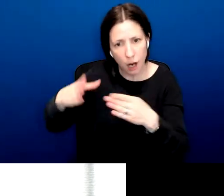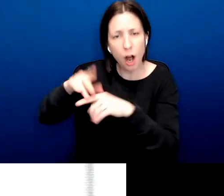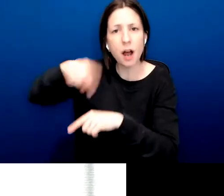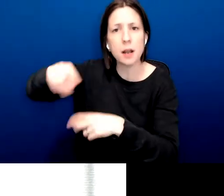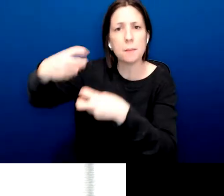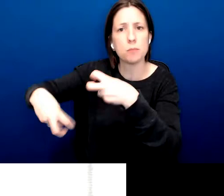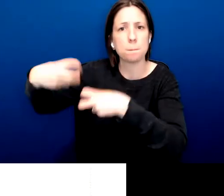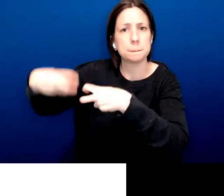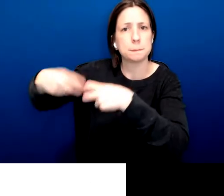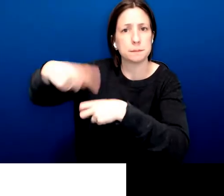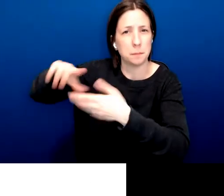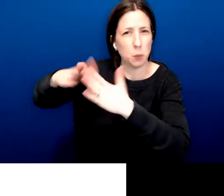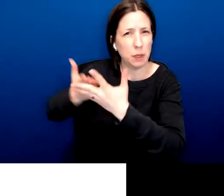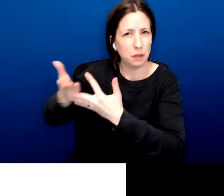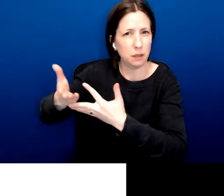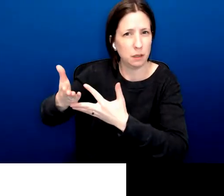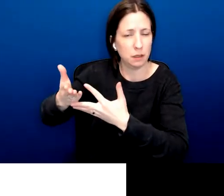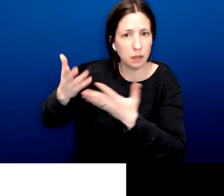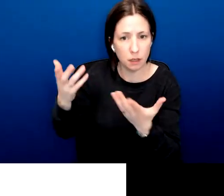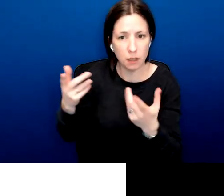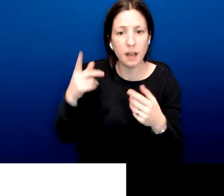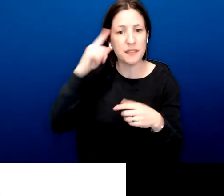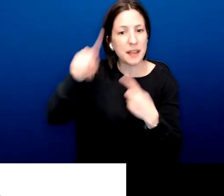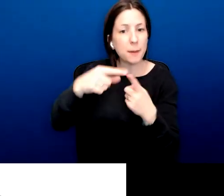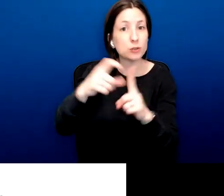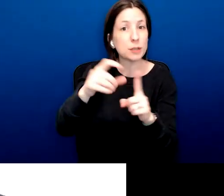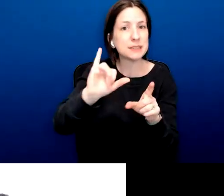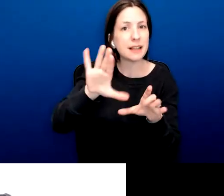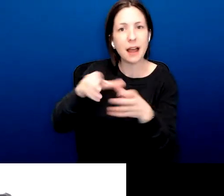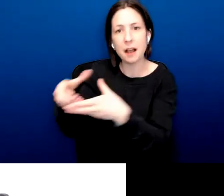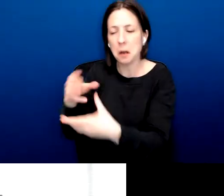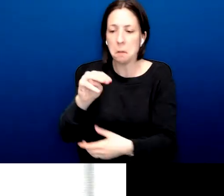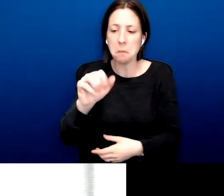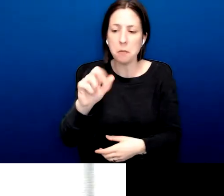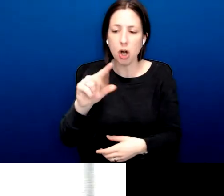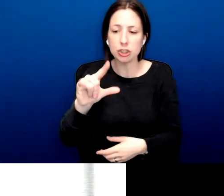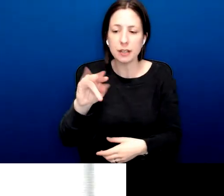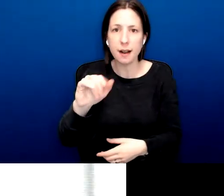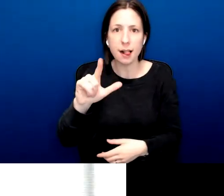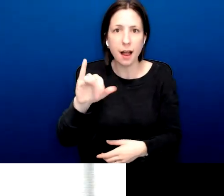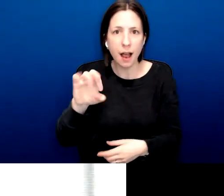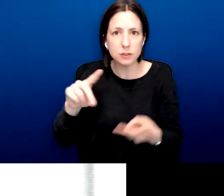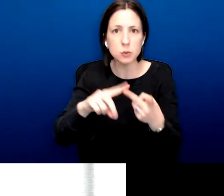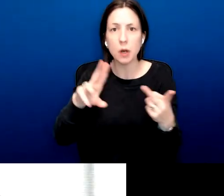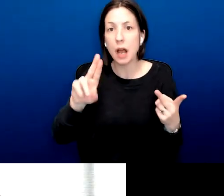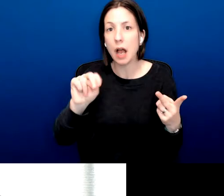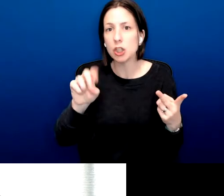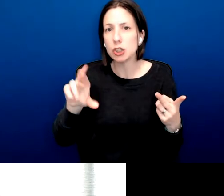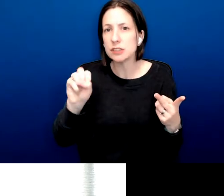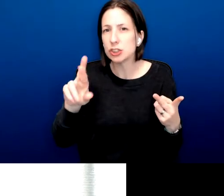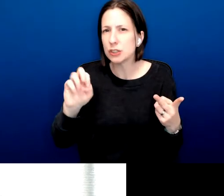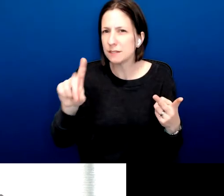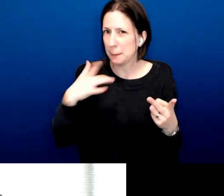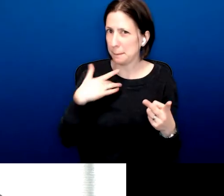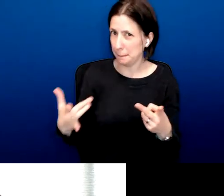face. Again, thinking through terms like marginalized or underserved, They're often used in place of naming Black and Brown